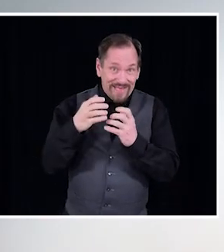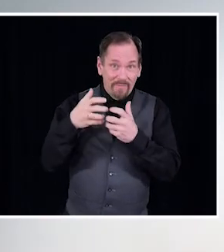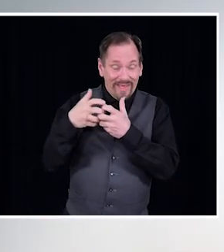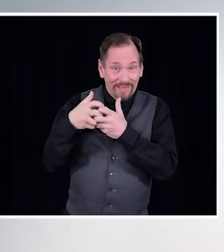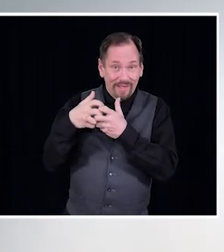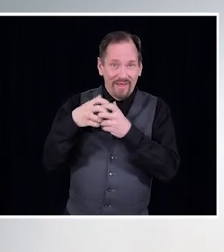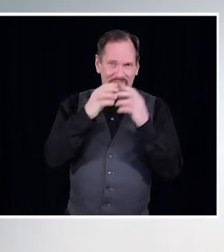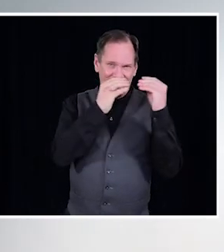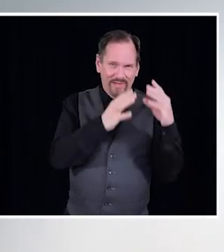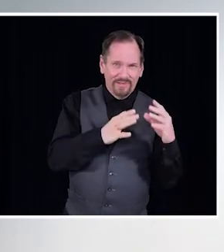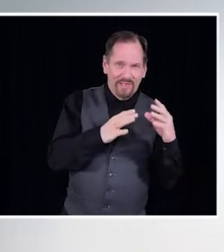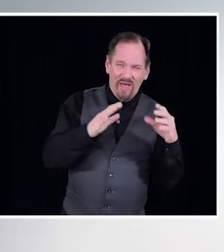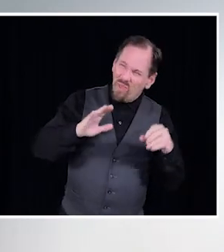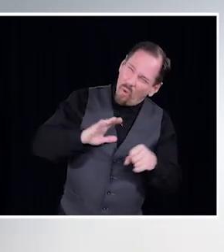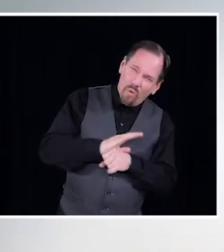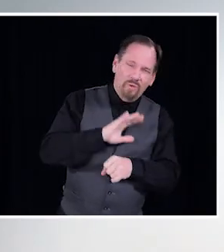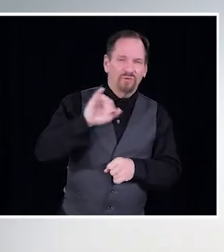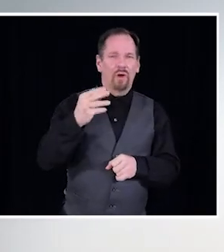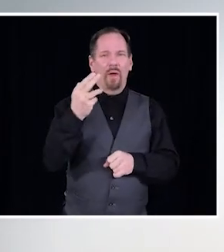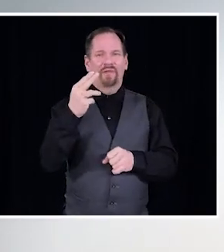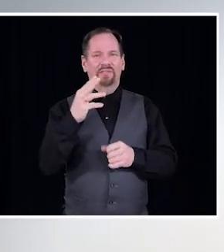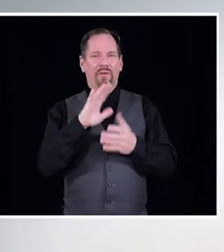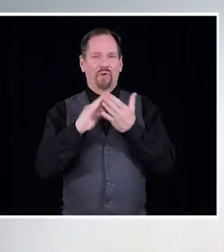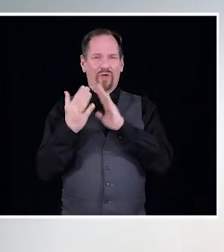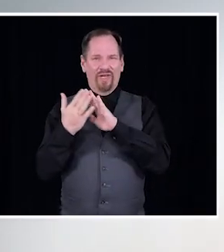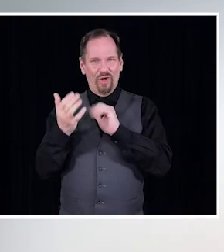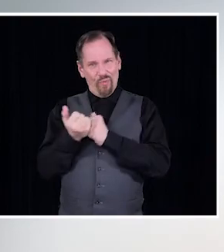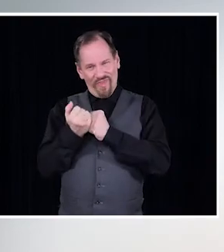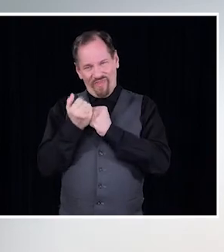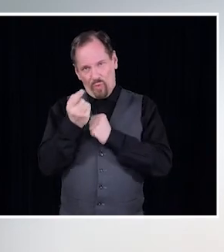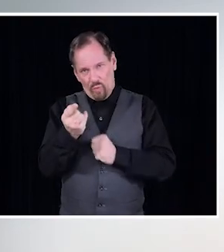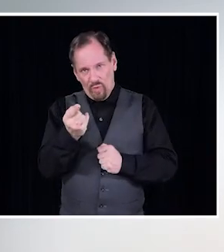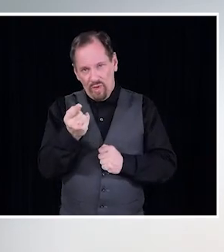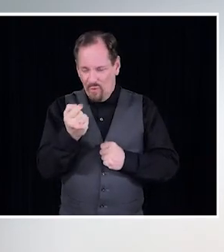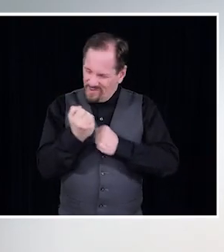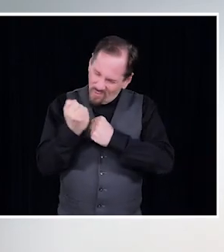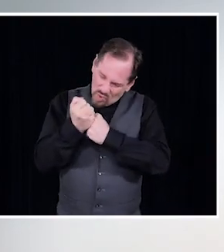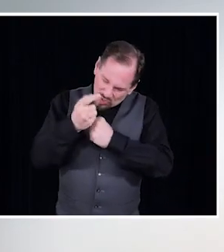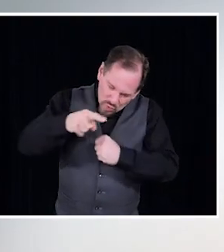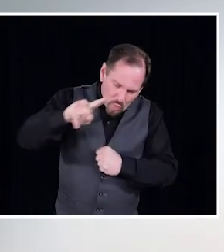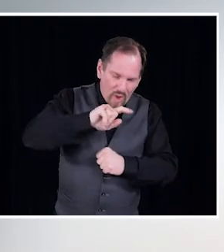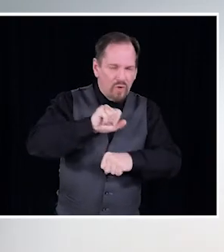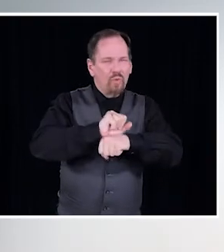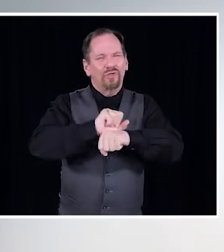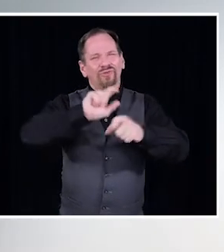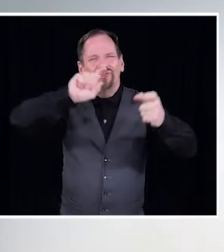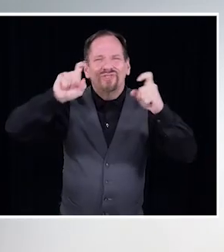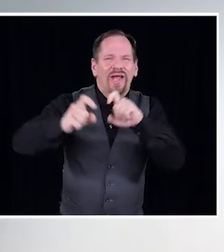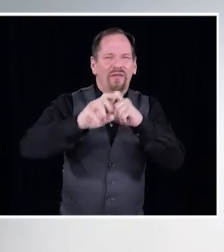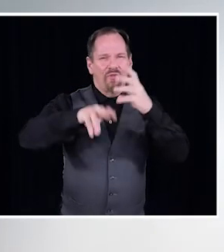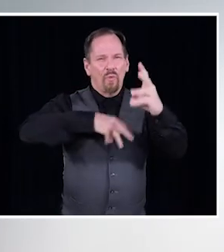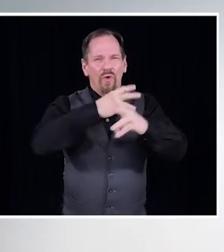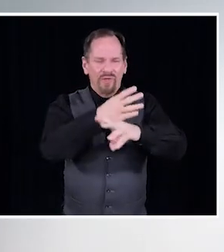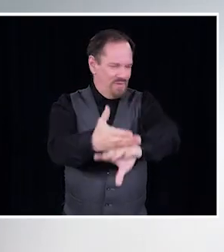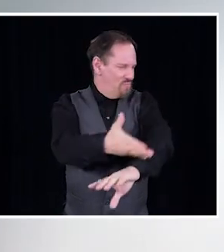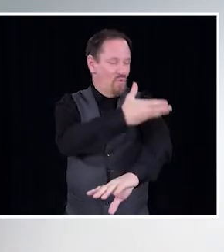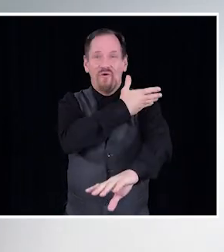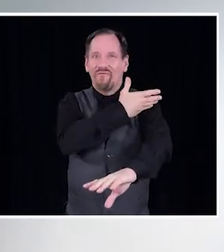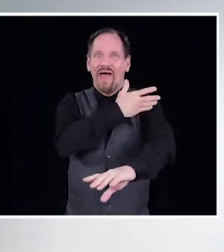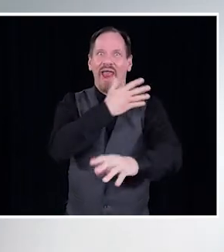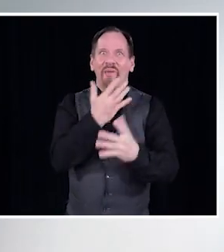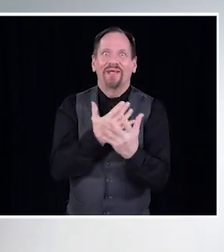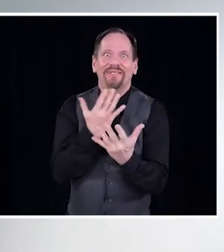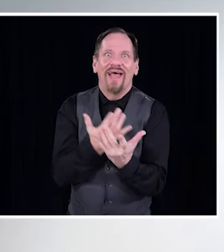whole Hopkins community are with you. We are supporting you as you work to change the world, and I can't wait to see what